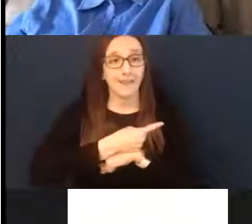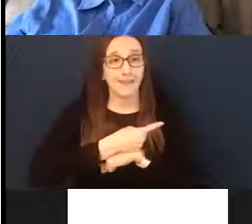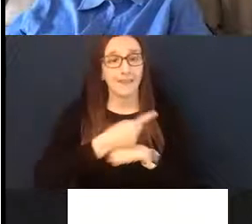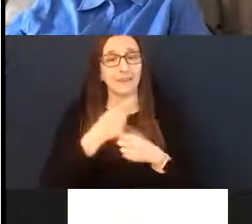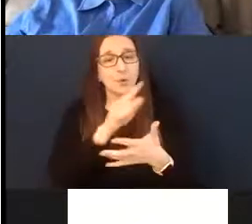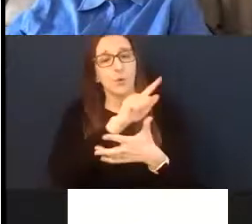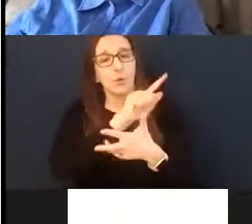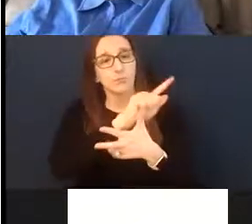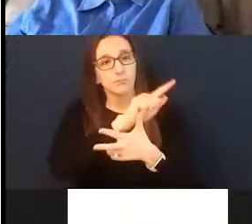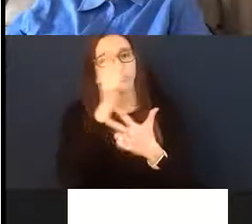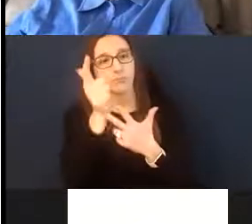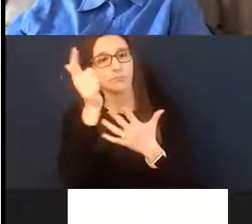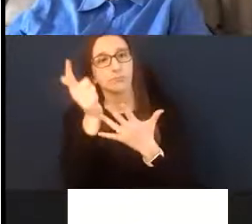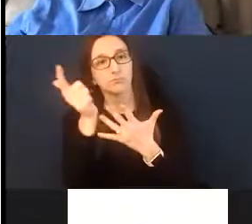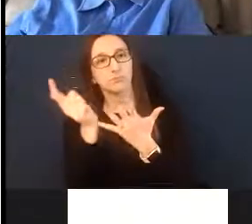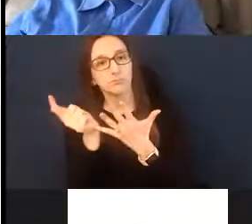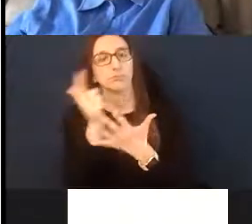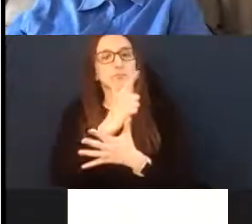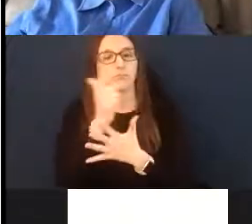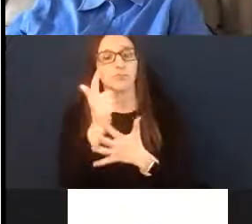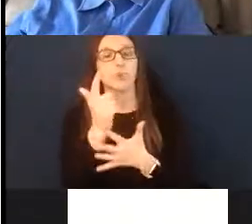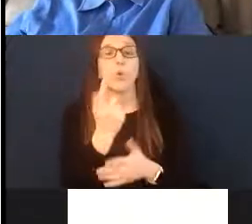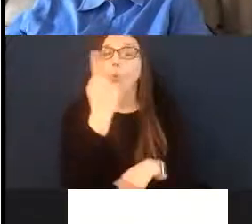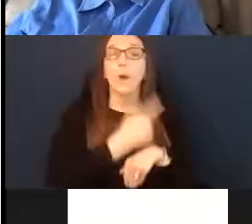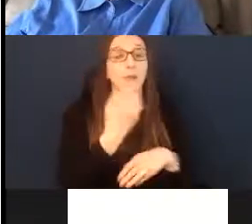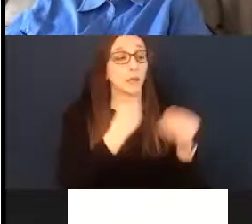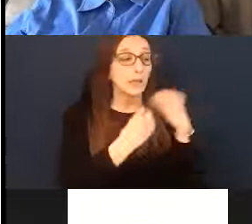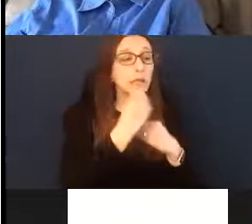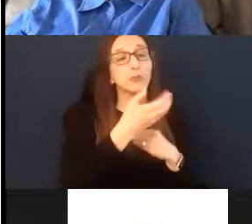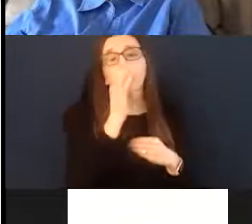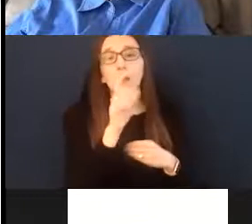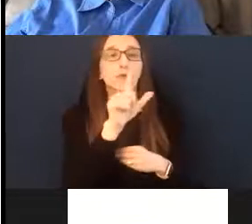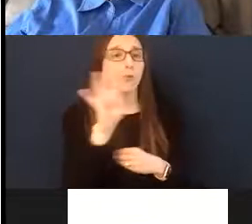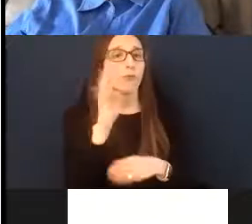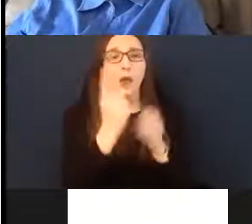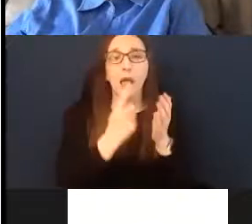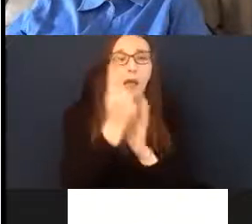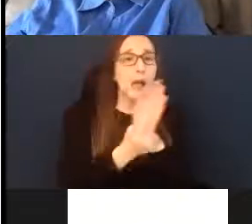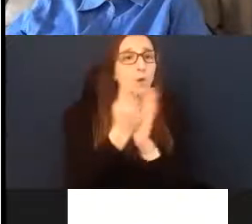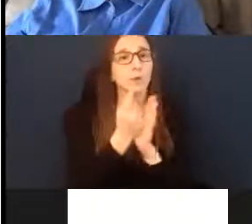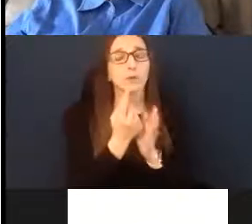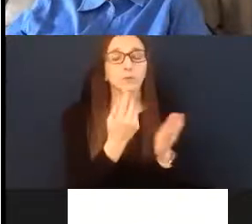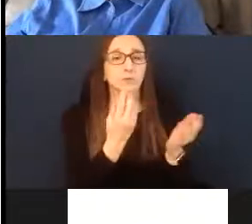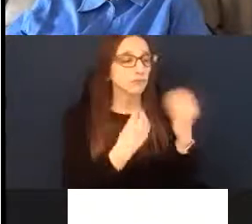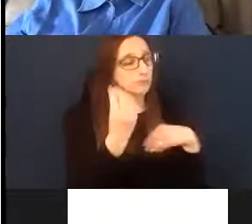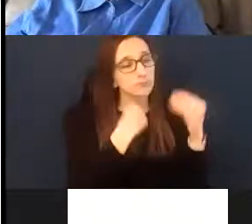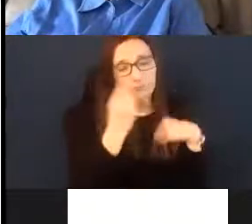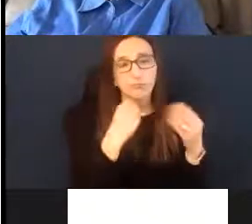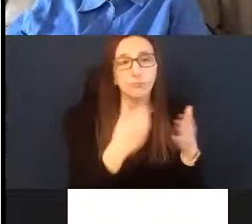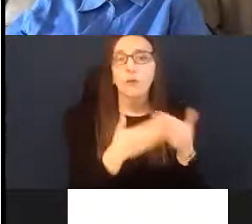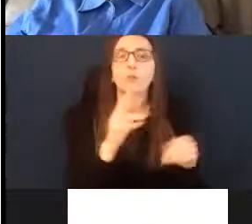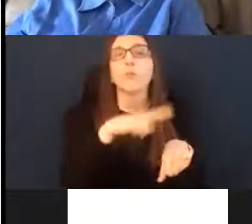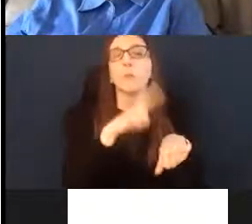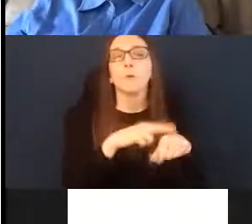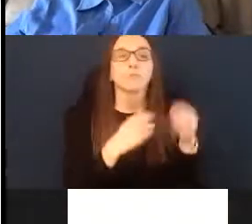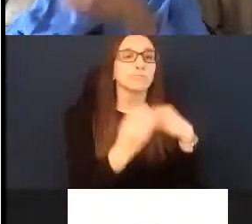when one day you eat and drink for 24 hours. You get to do whatever you want. And